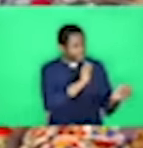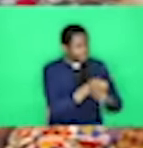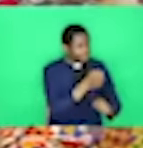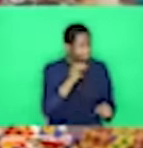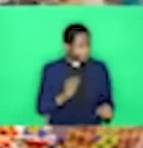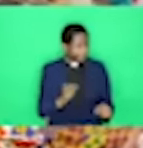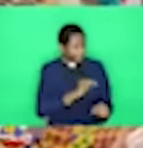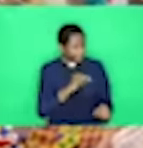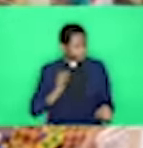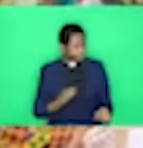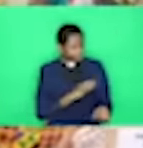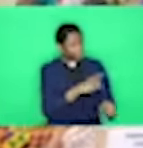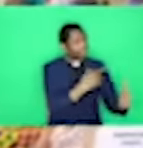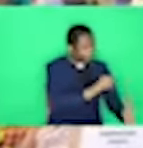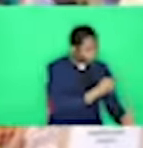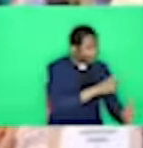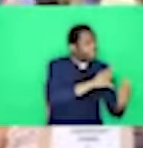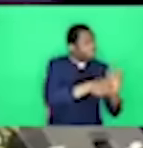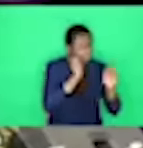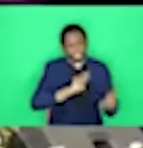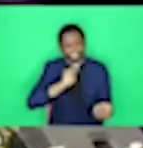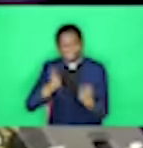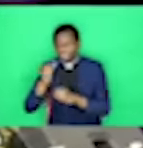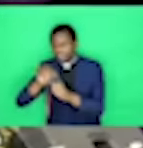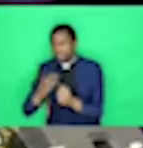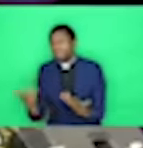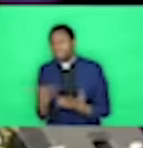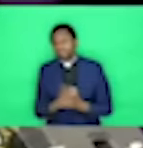said what the kind as I said nipana a woman anymore.